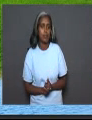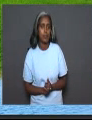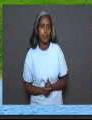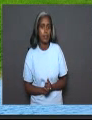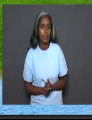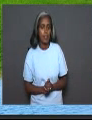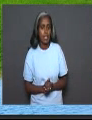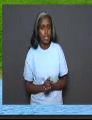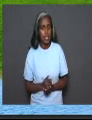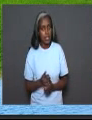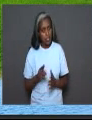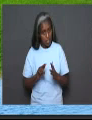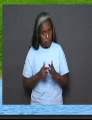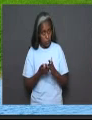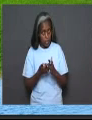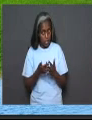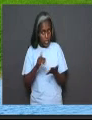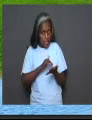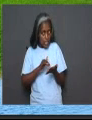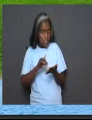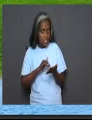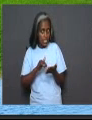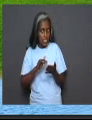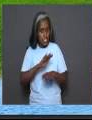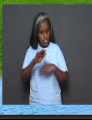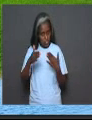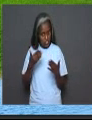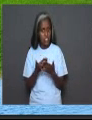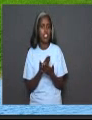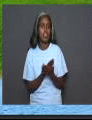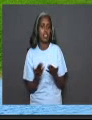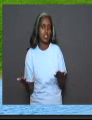Let us begin by stating the general case.